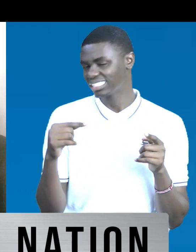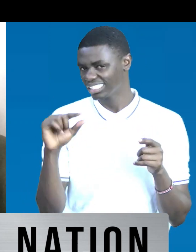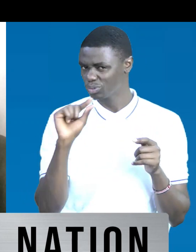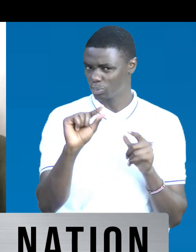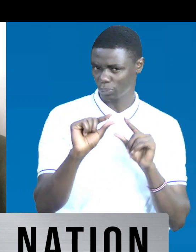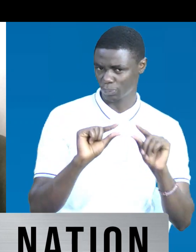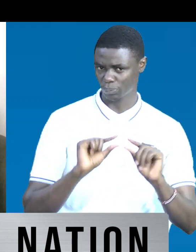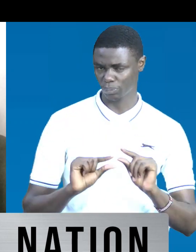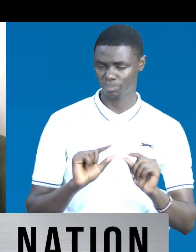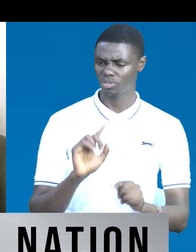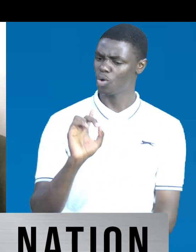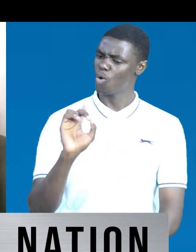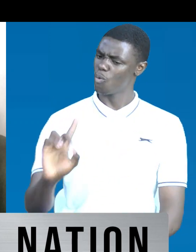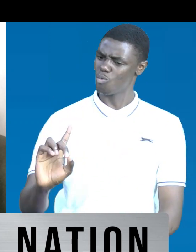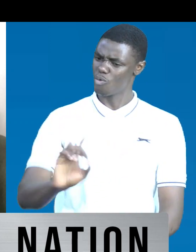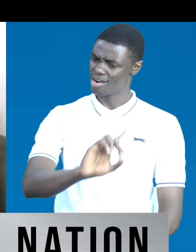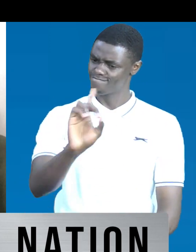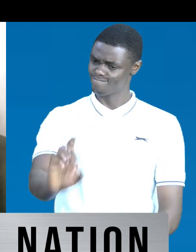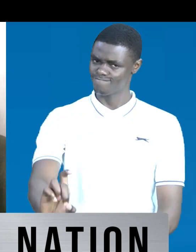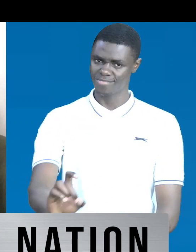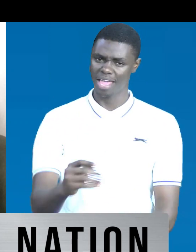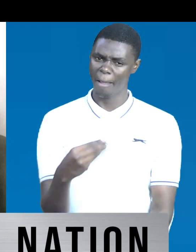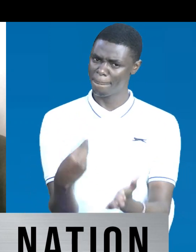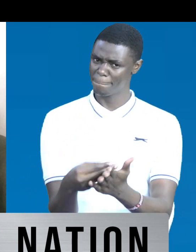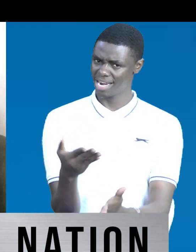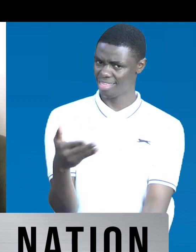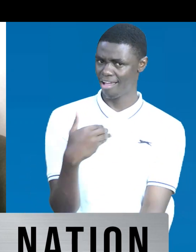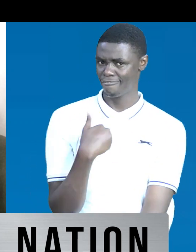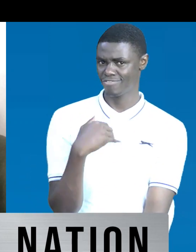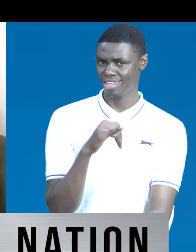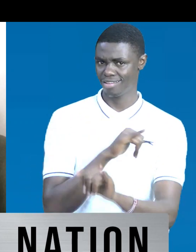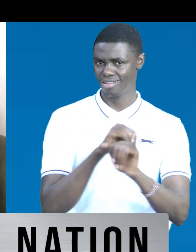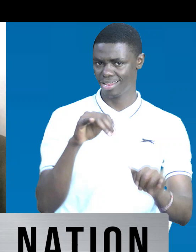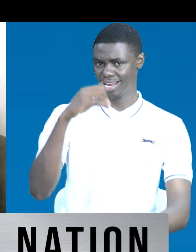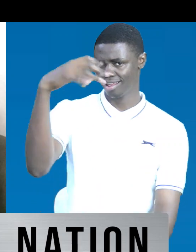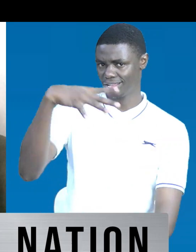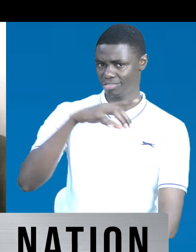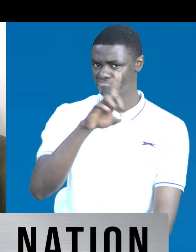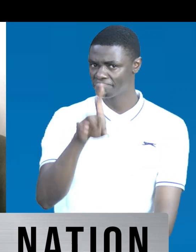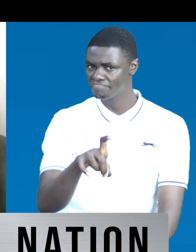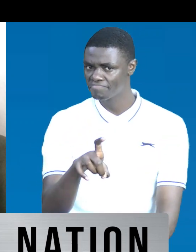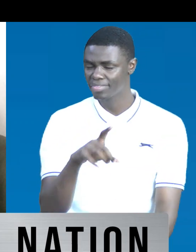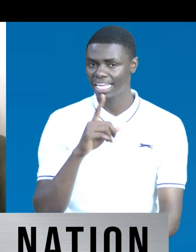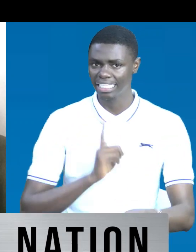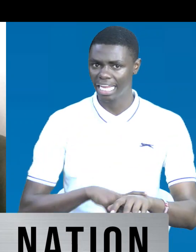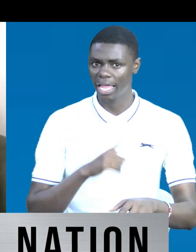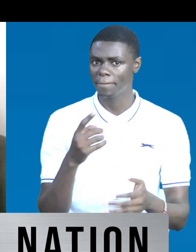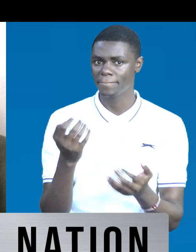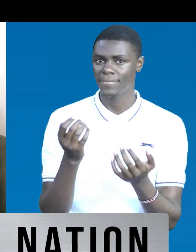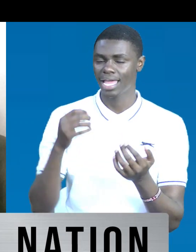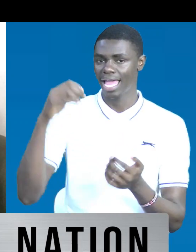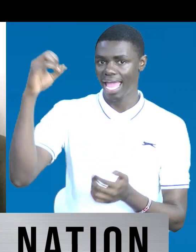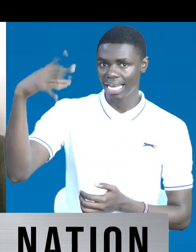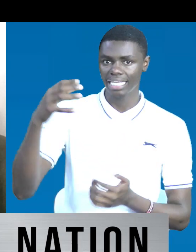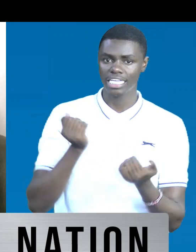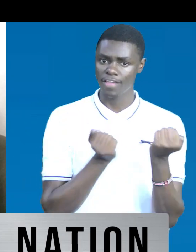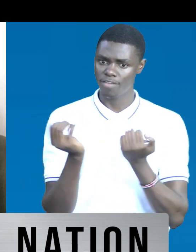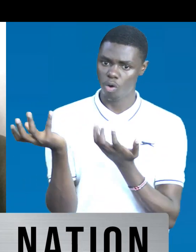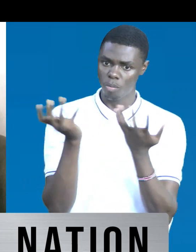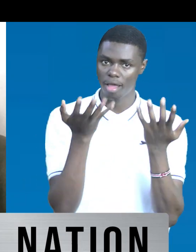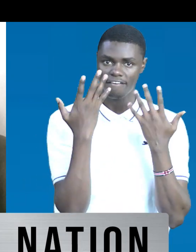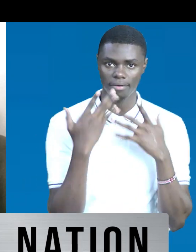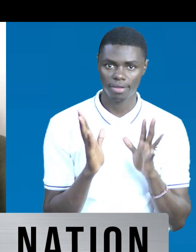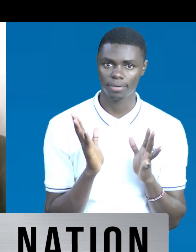But then one would ask, is there money in clean energy? I mean, when these electric vehicles come in,